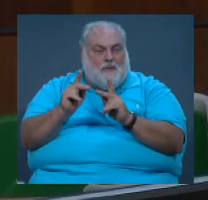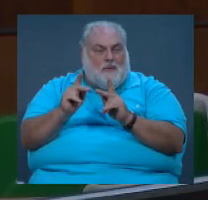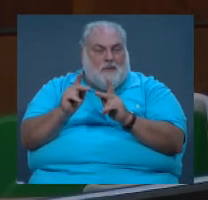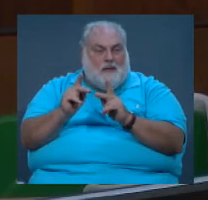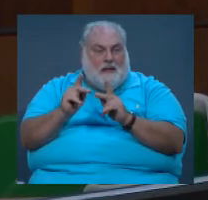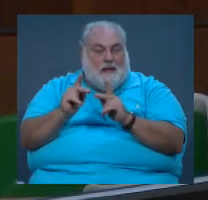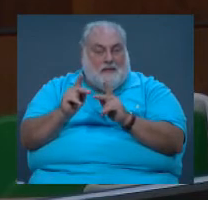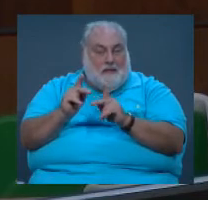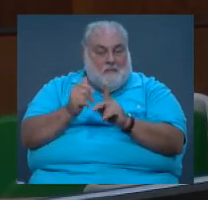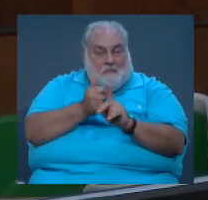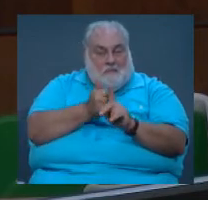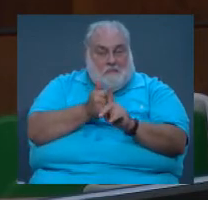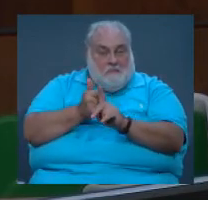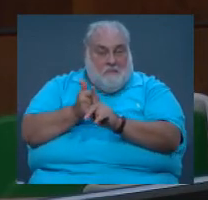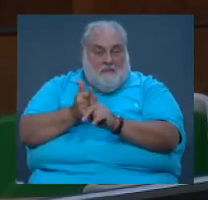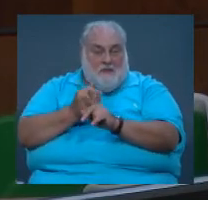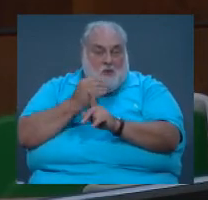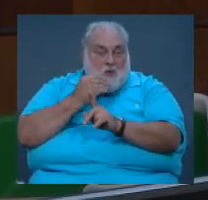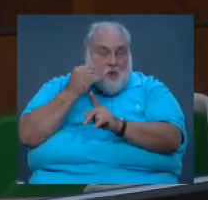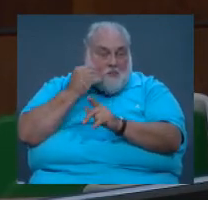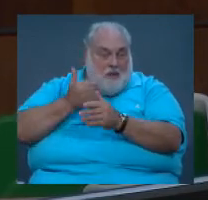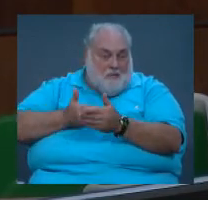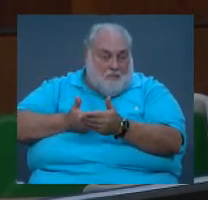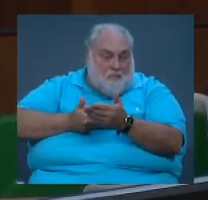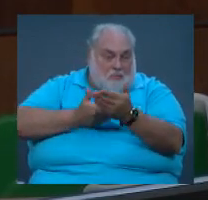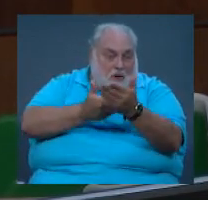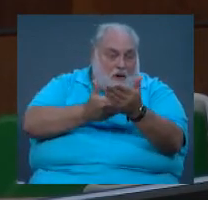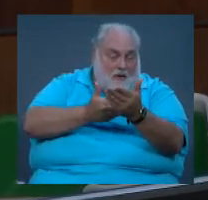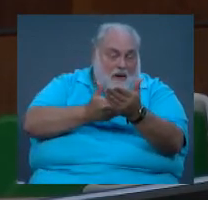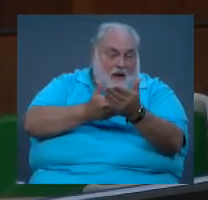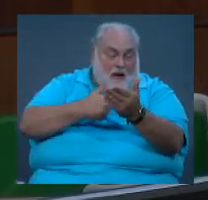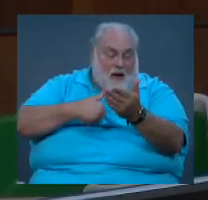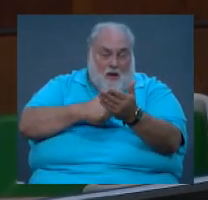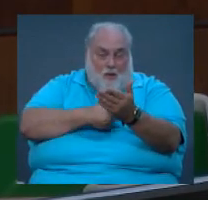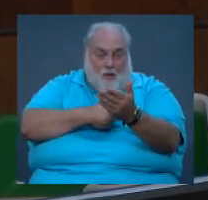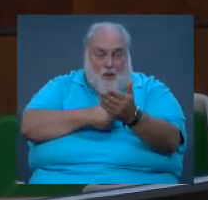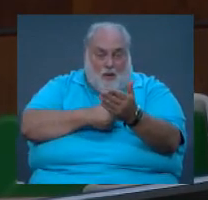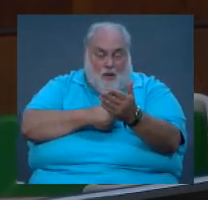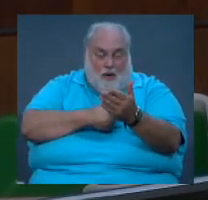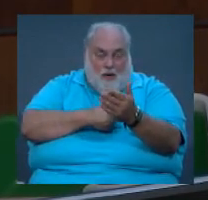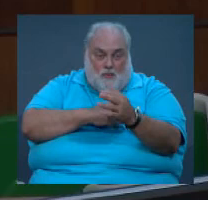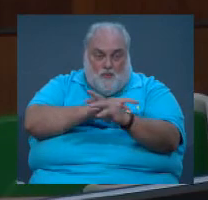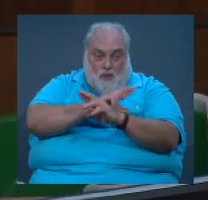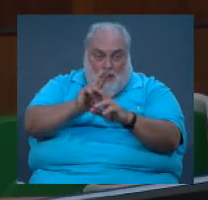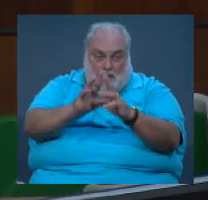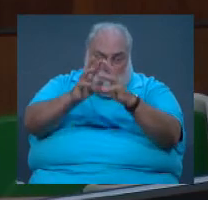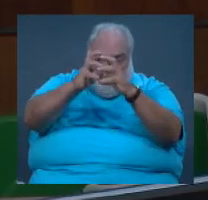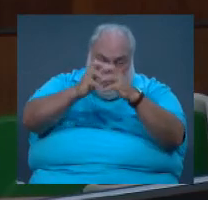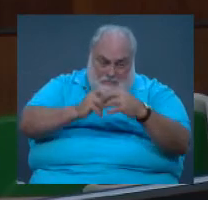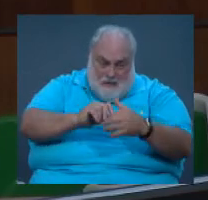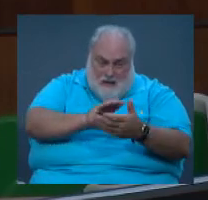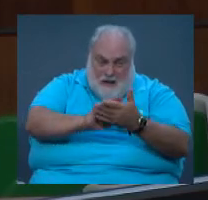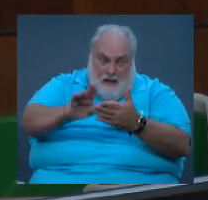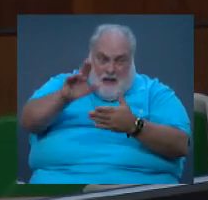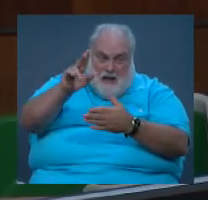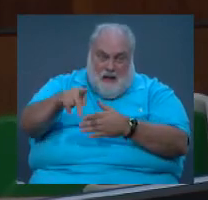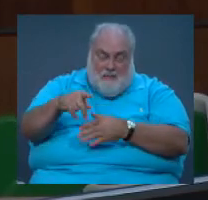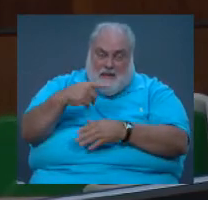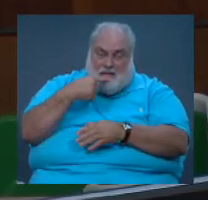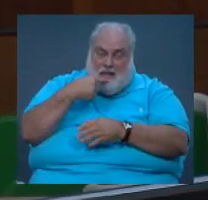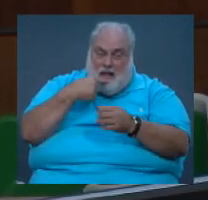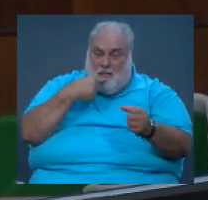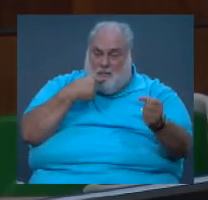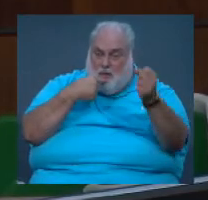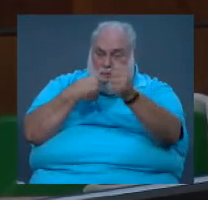had homes that had been brought before us that we were going to raise the property. And they said, well, just put me back